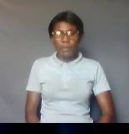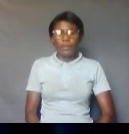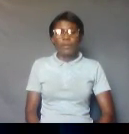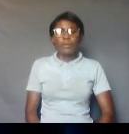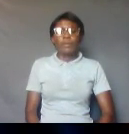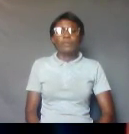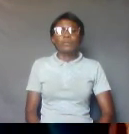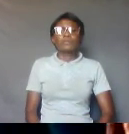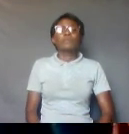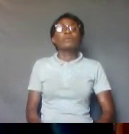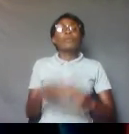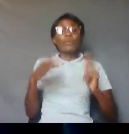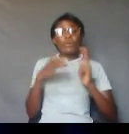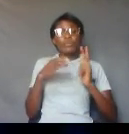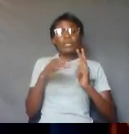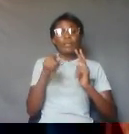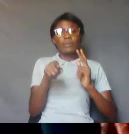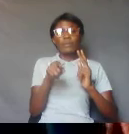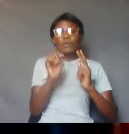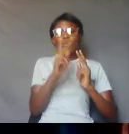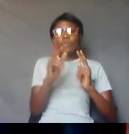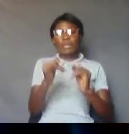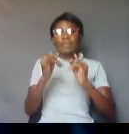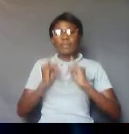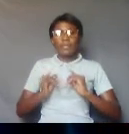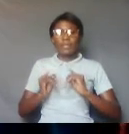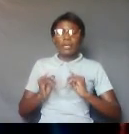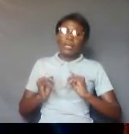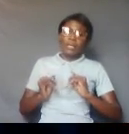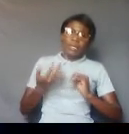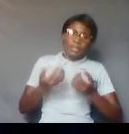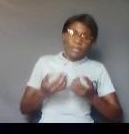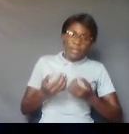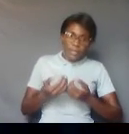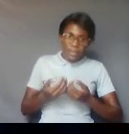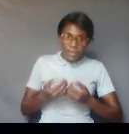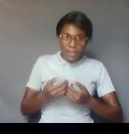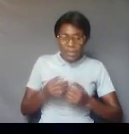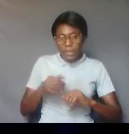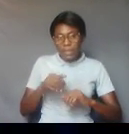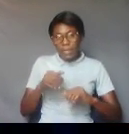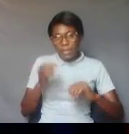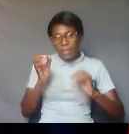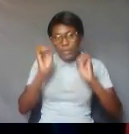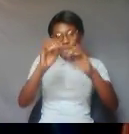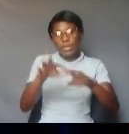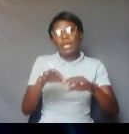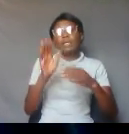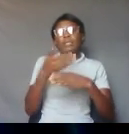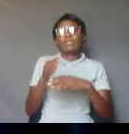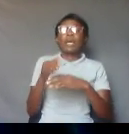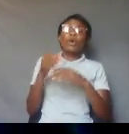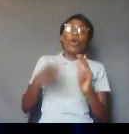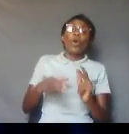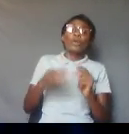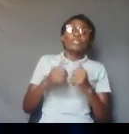one looking to make a change. So when we come through, we run the Bible study to say, let's have the conversations. Let's